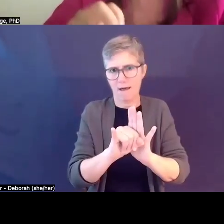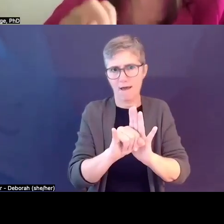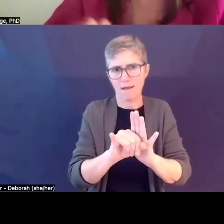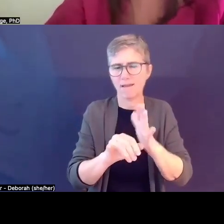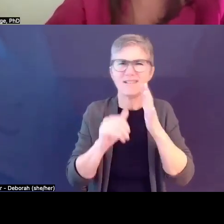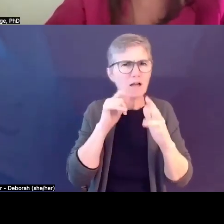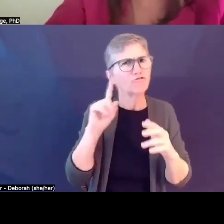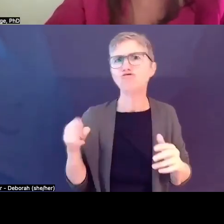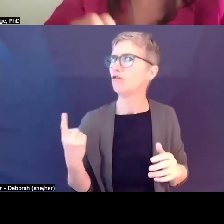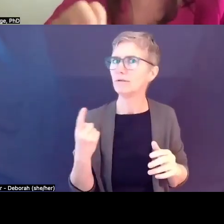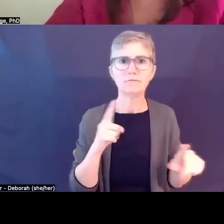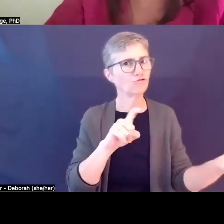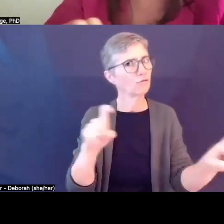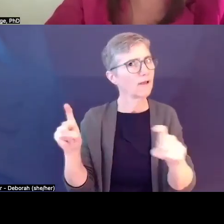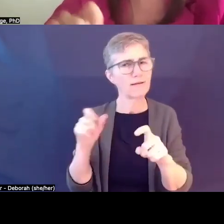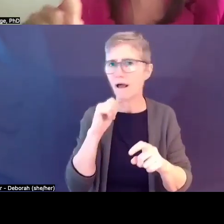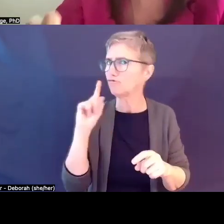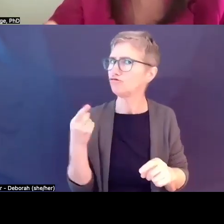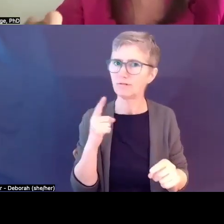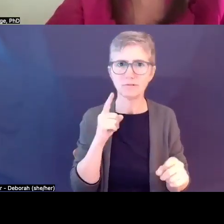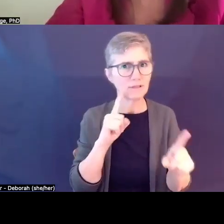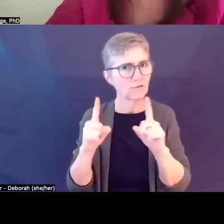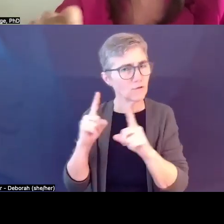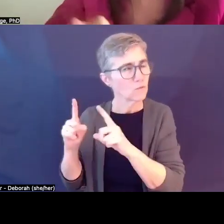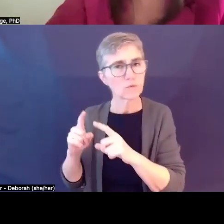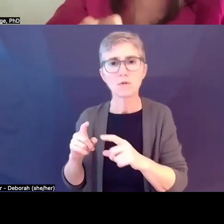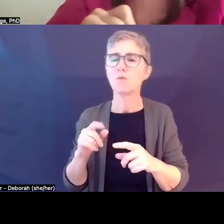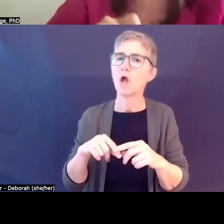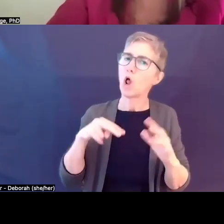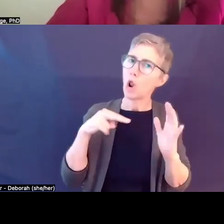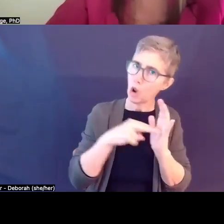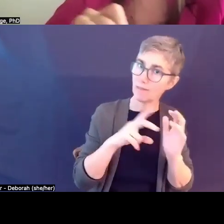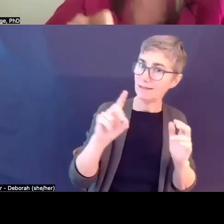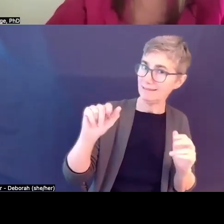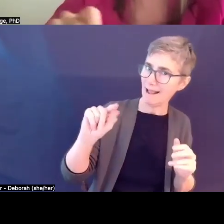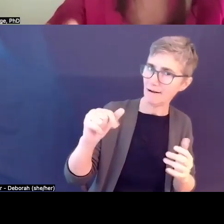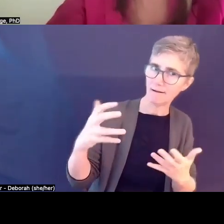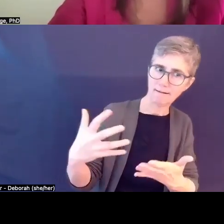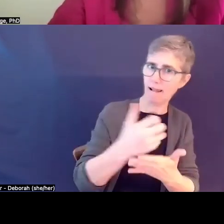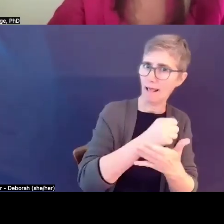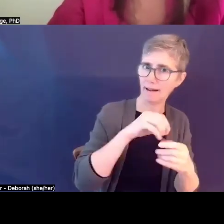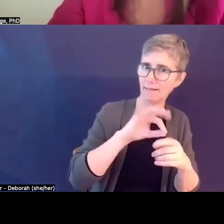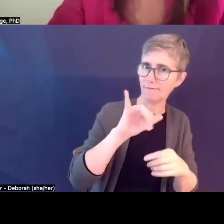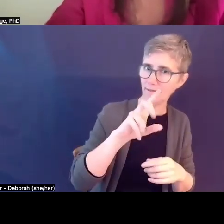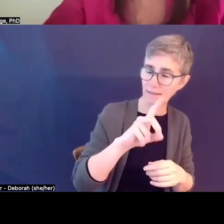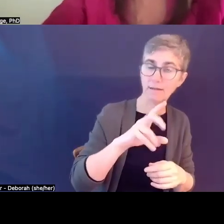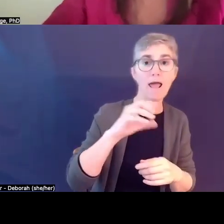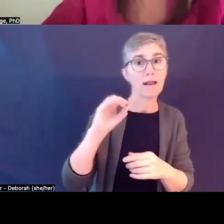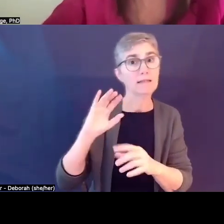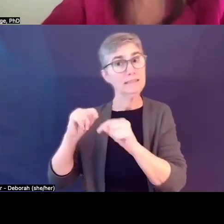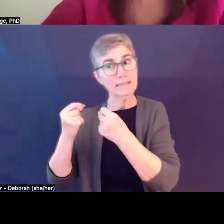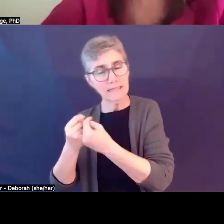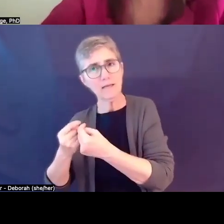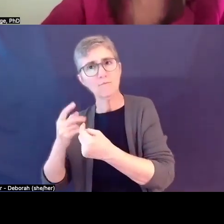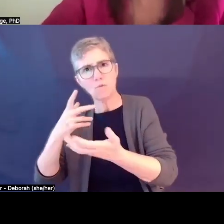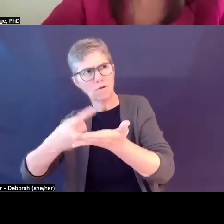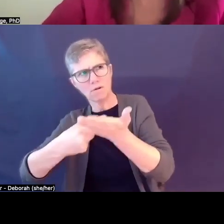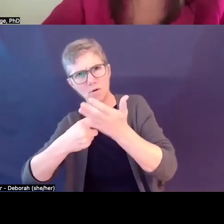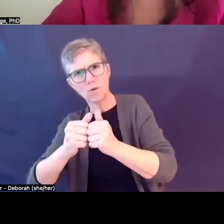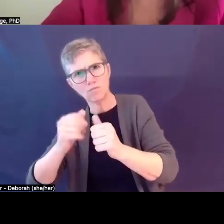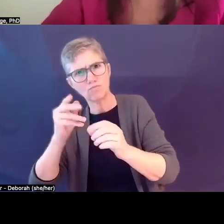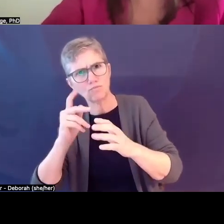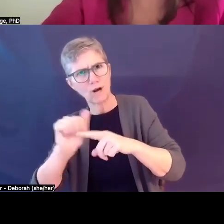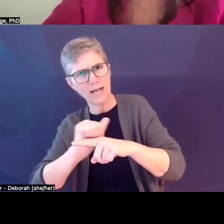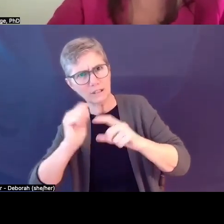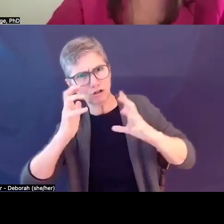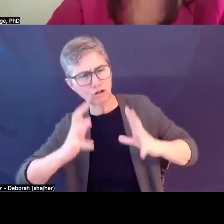and interviews only. We are also looking at the fidelity data that we're collecting in the field, and our team is having conversations in the field with practitioners to